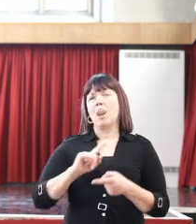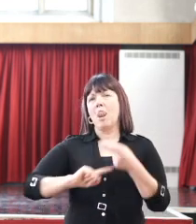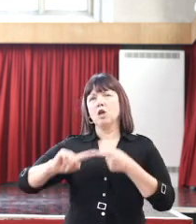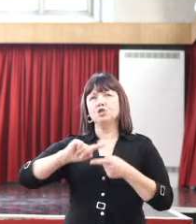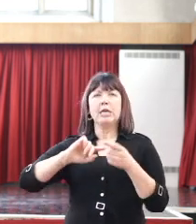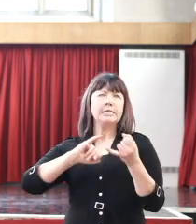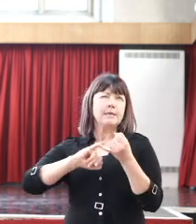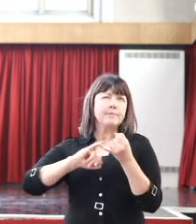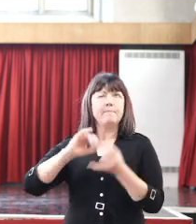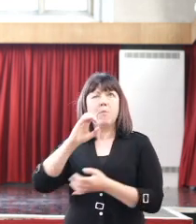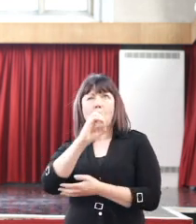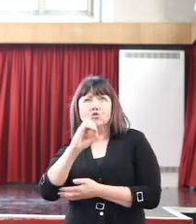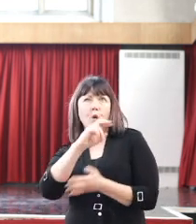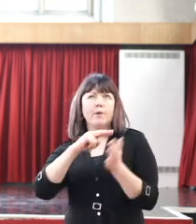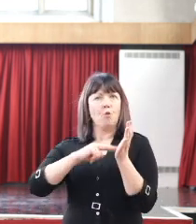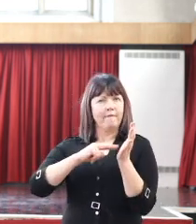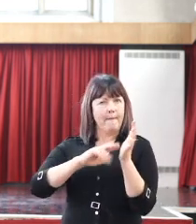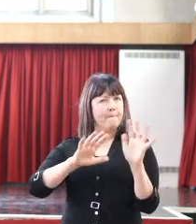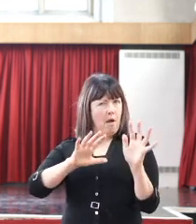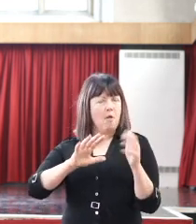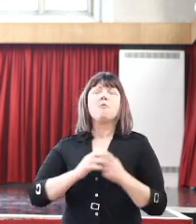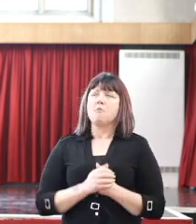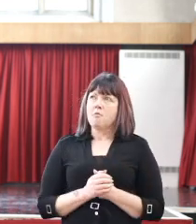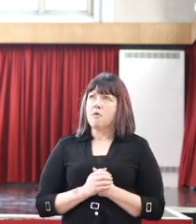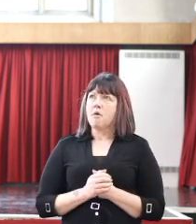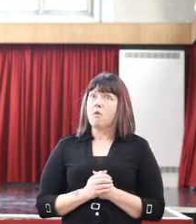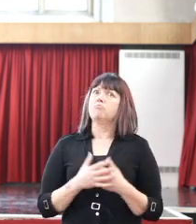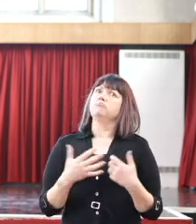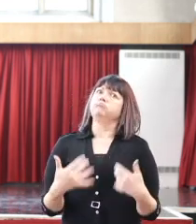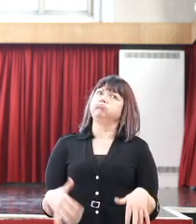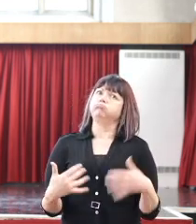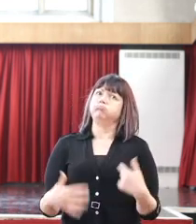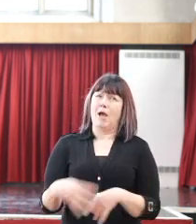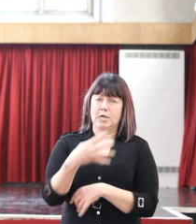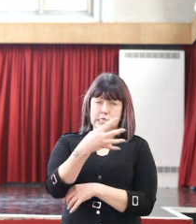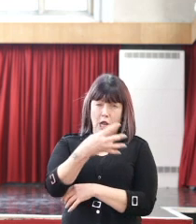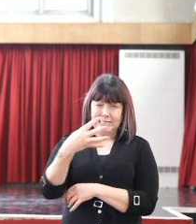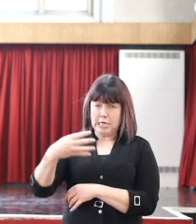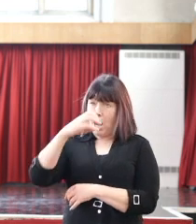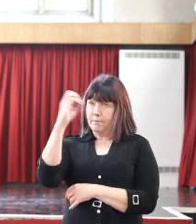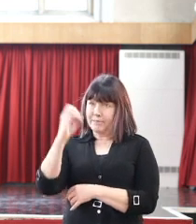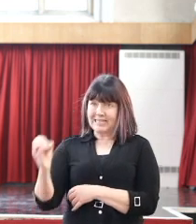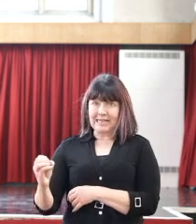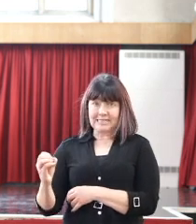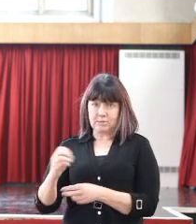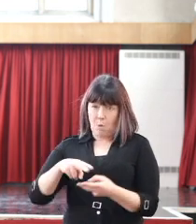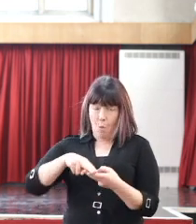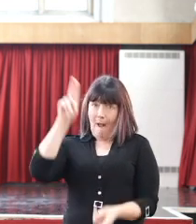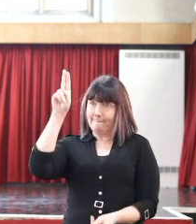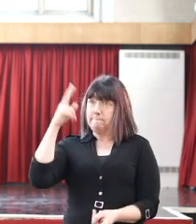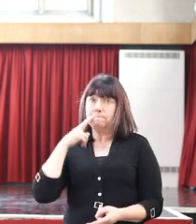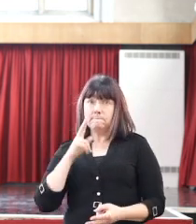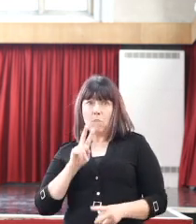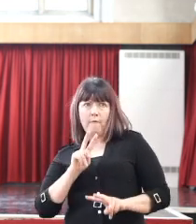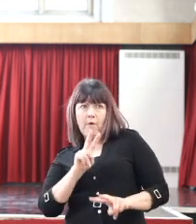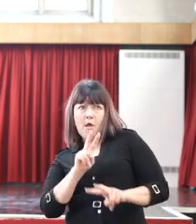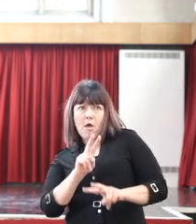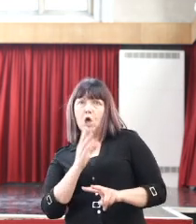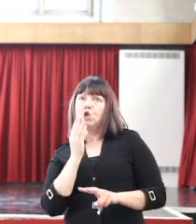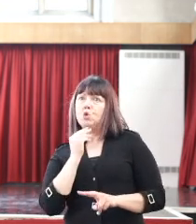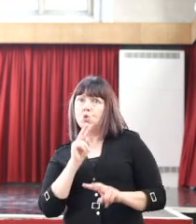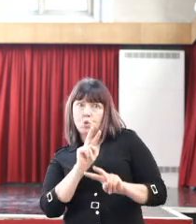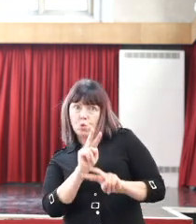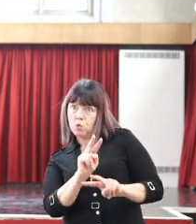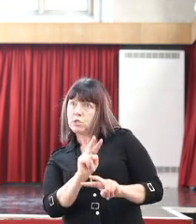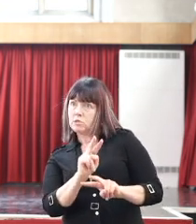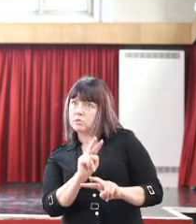we saw a 99% increase in users compared to the same period in 2019, which is a great